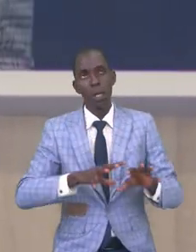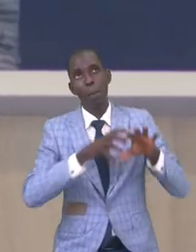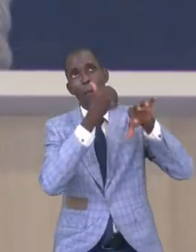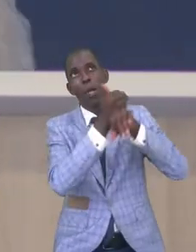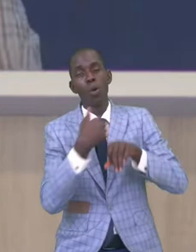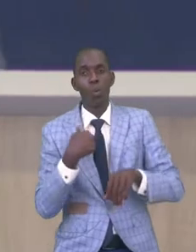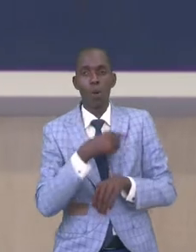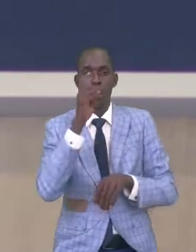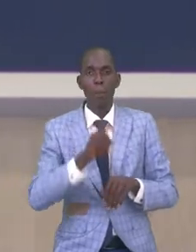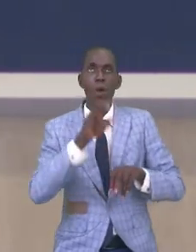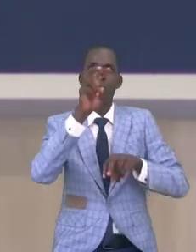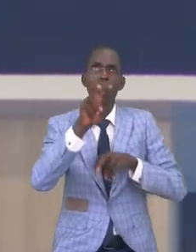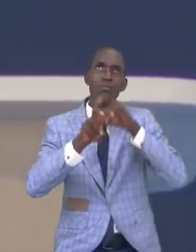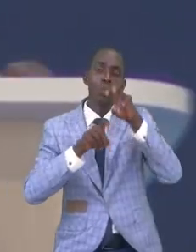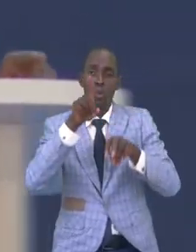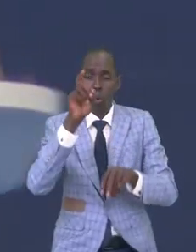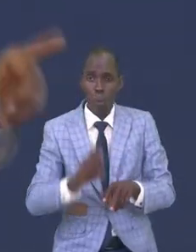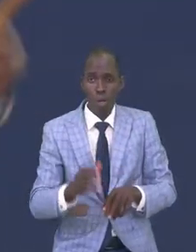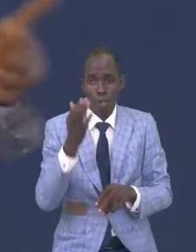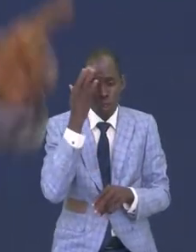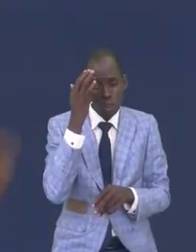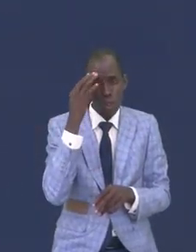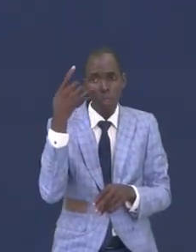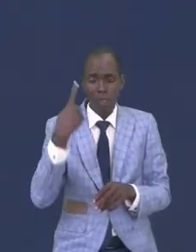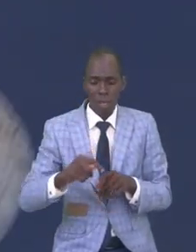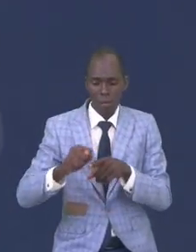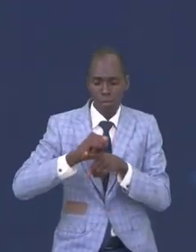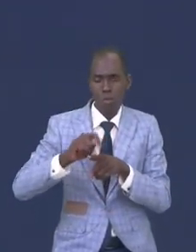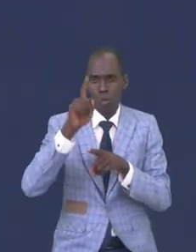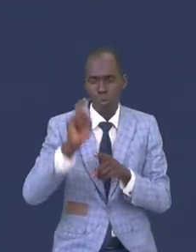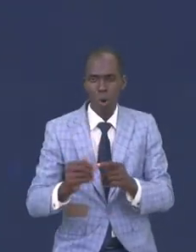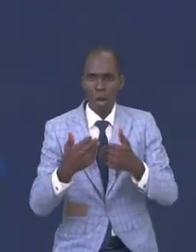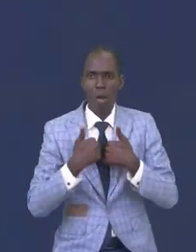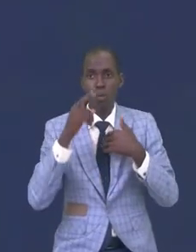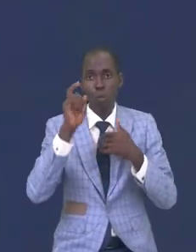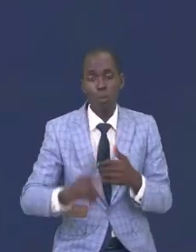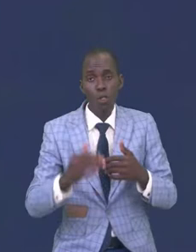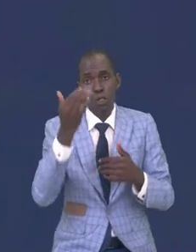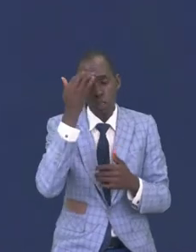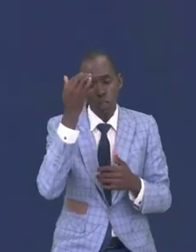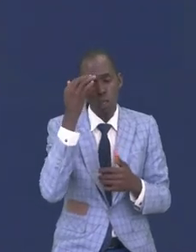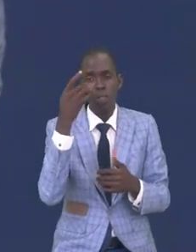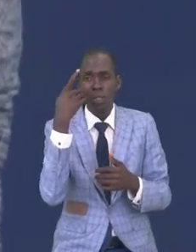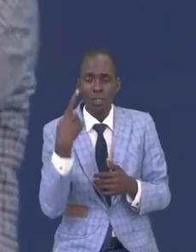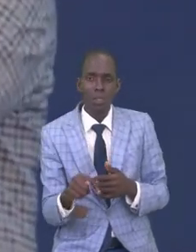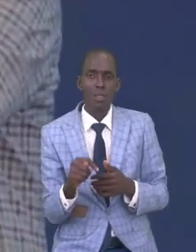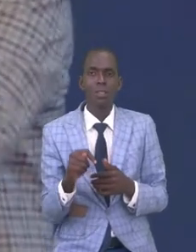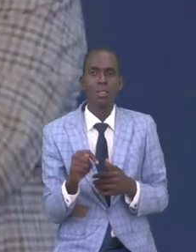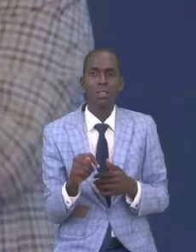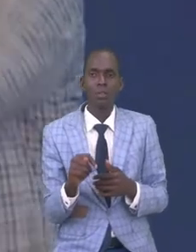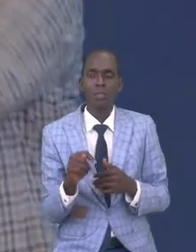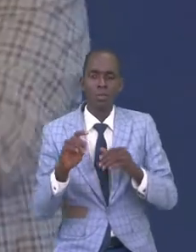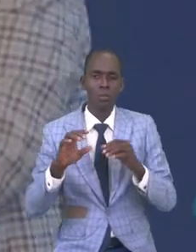climb. You must identify the training you must have. You will identify the